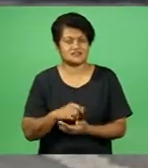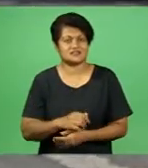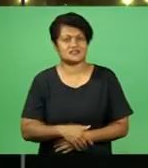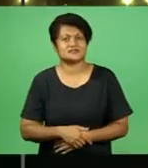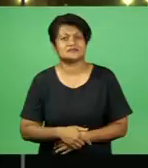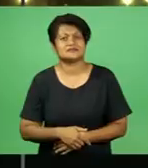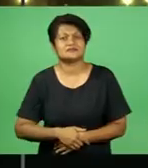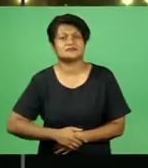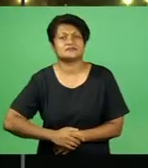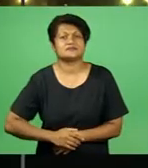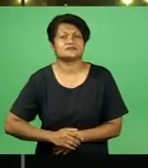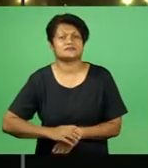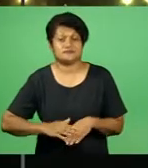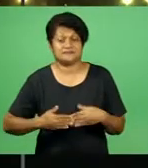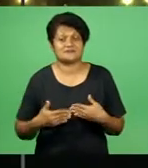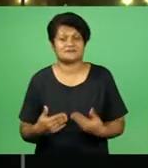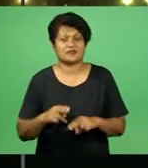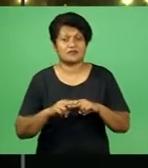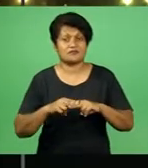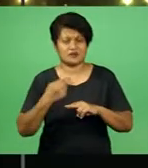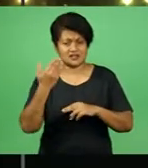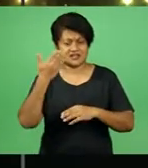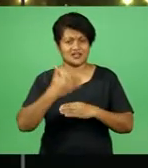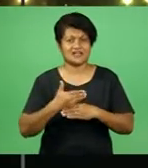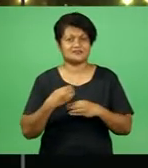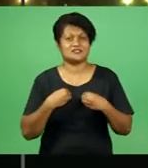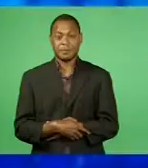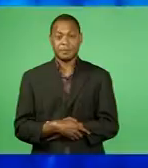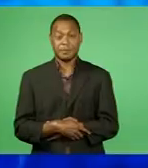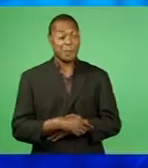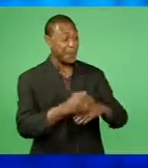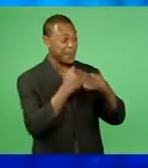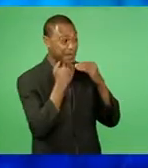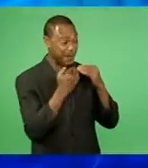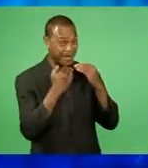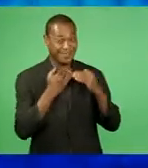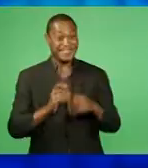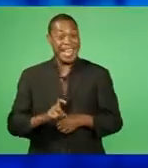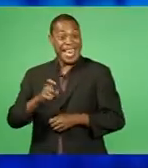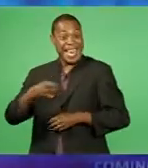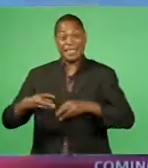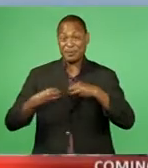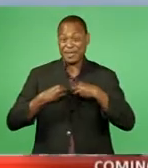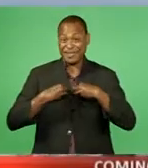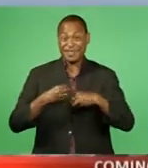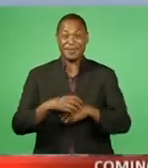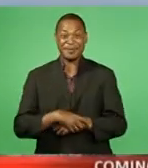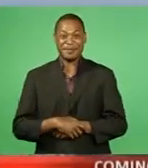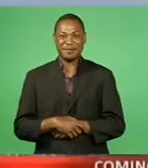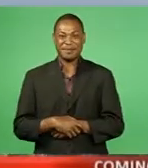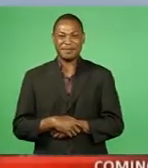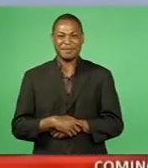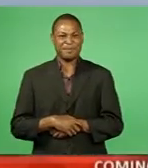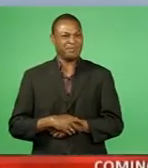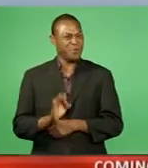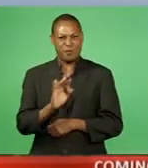News. And now for Friday Night Business with Whitney. Thanks, Edwin. Coming up in business tonight,